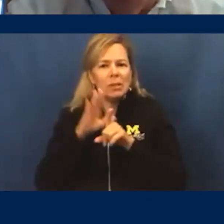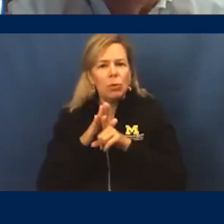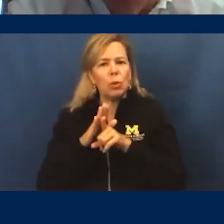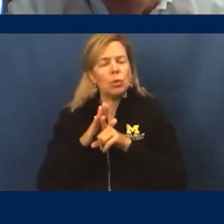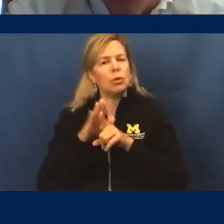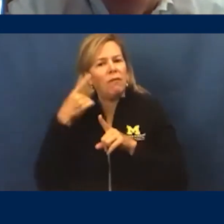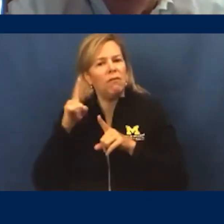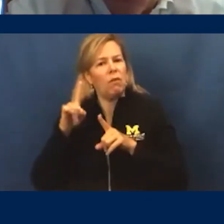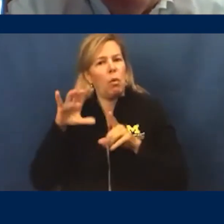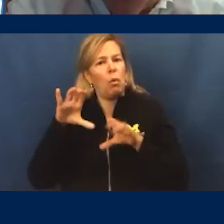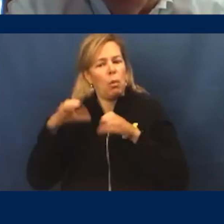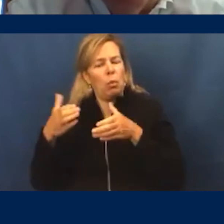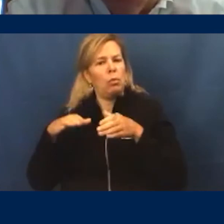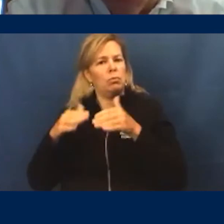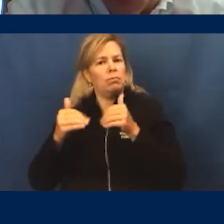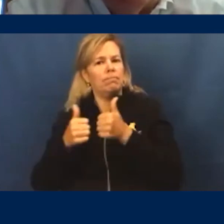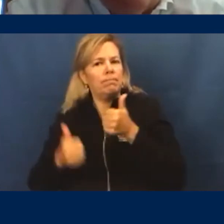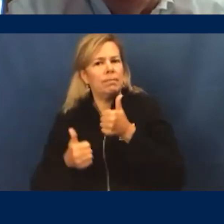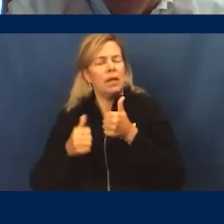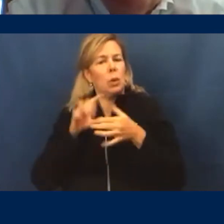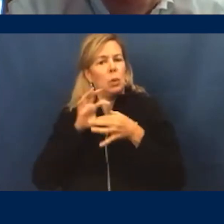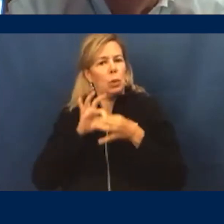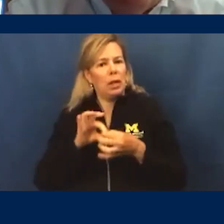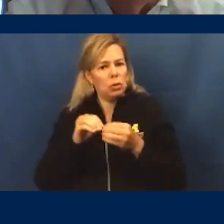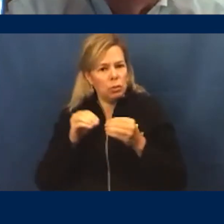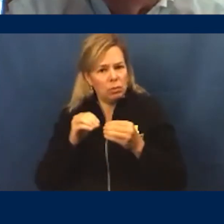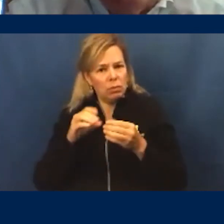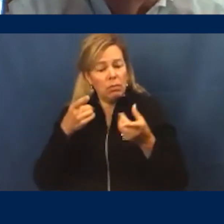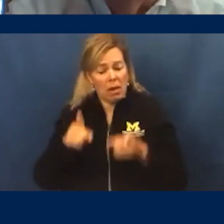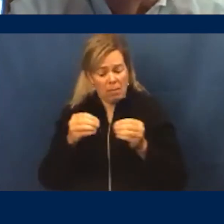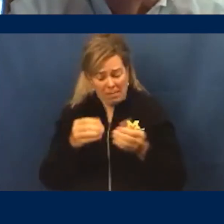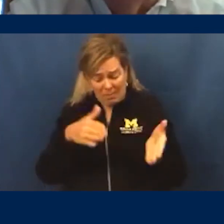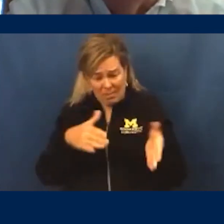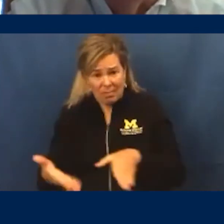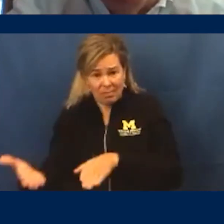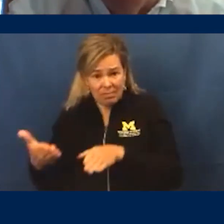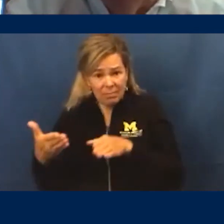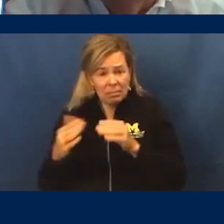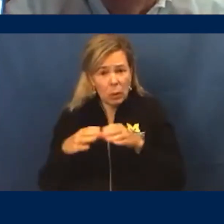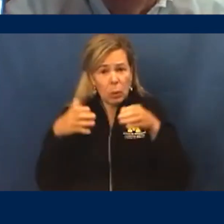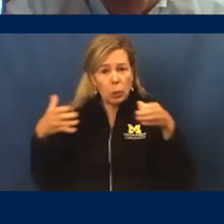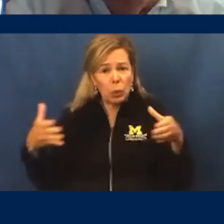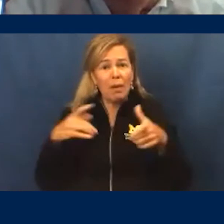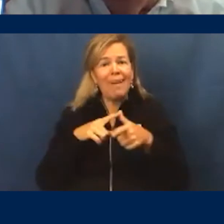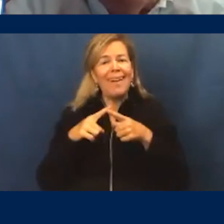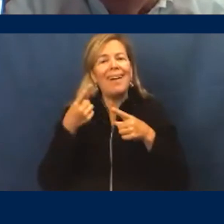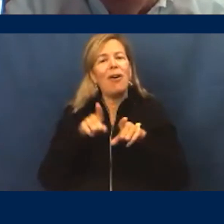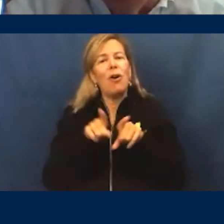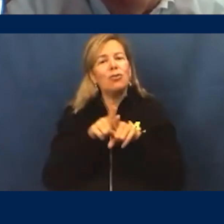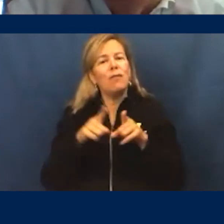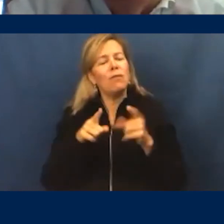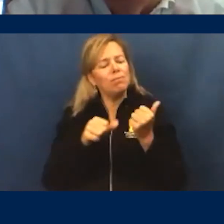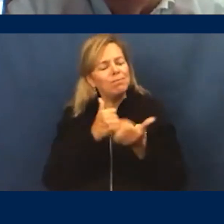in greater COVID-related morbidity and mortality, and finally, enhancing systems for supporting longer-term